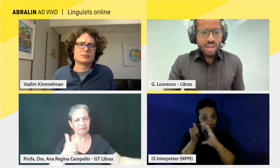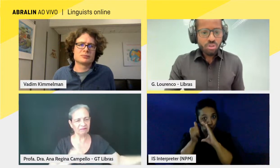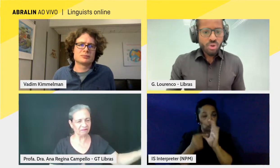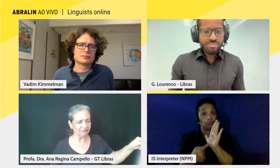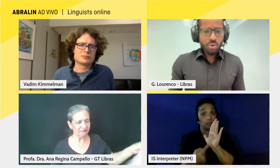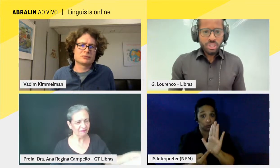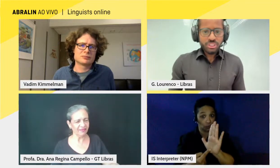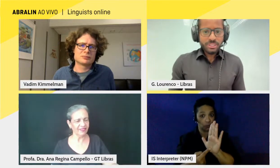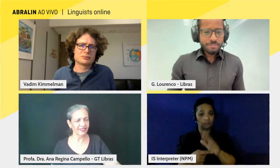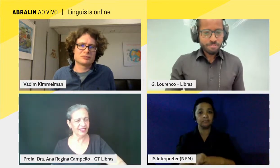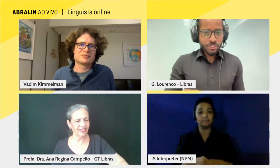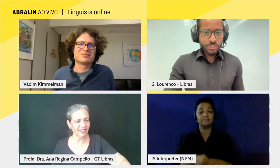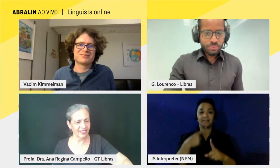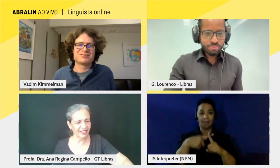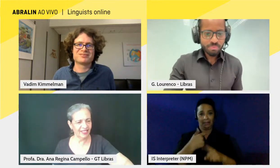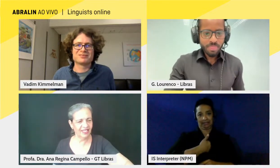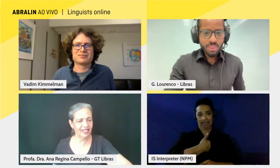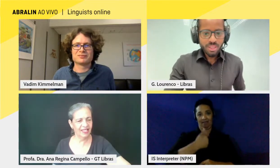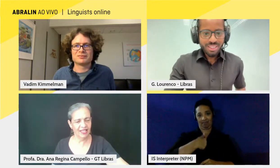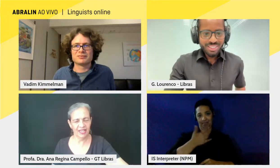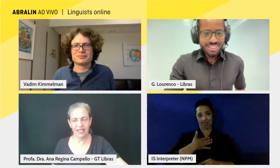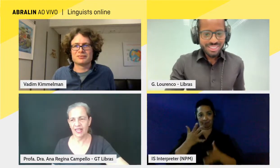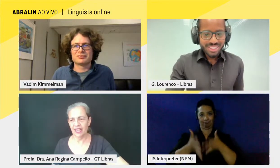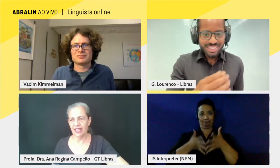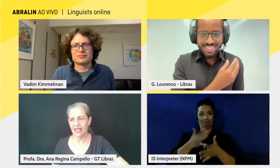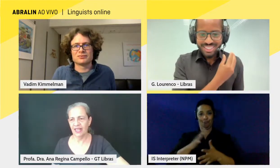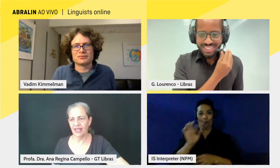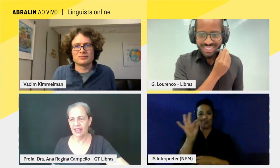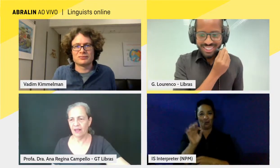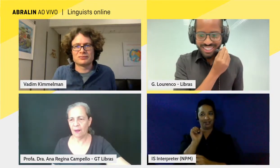And I also have a question for you.